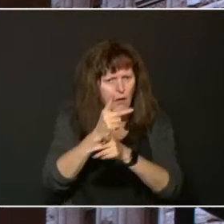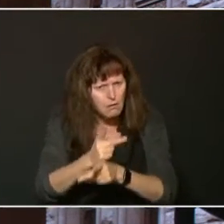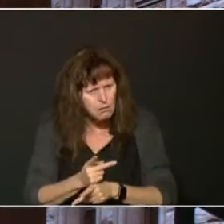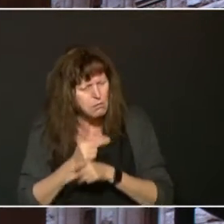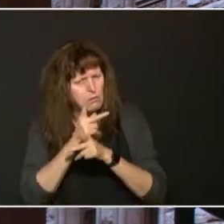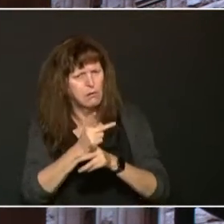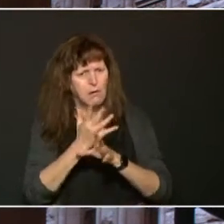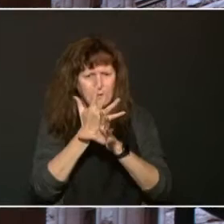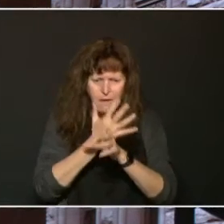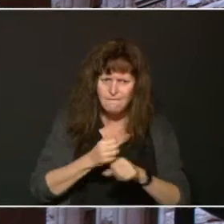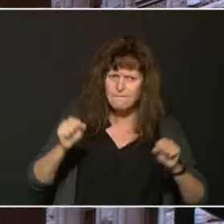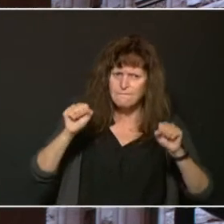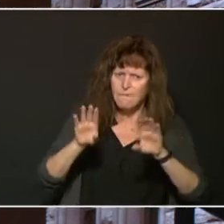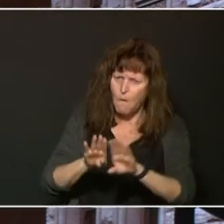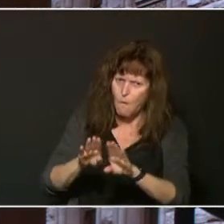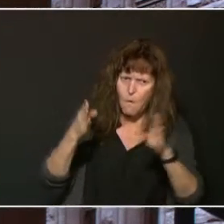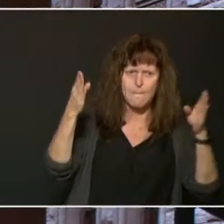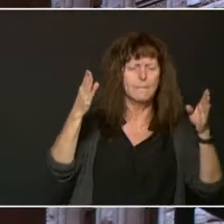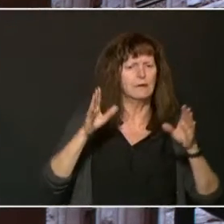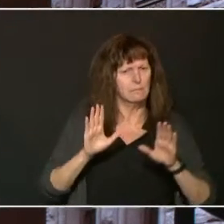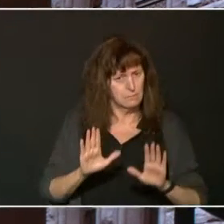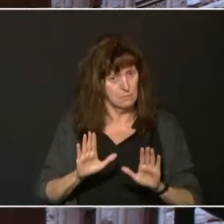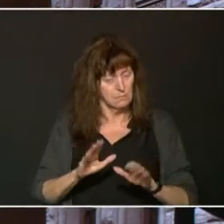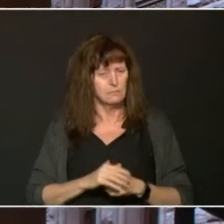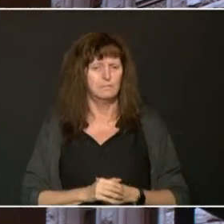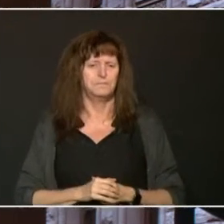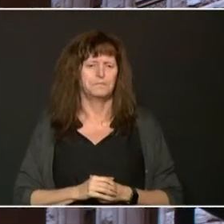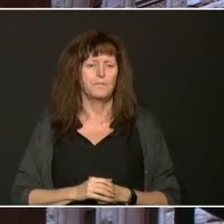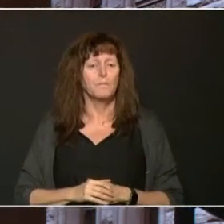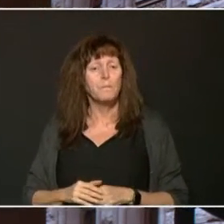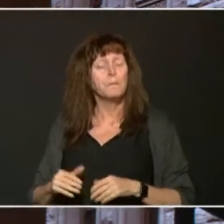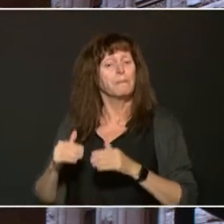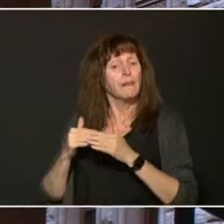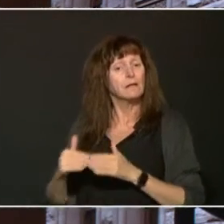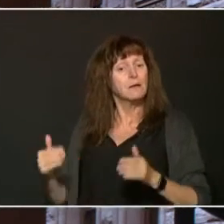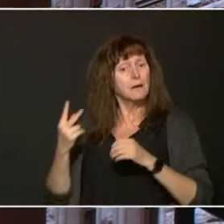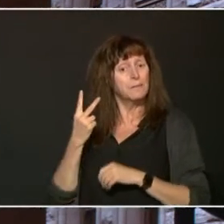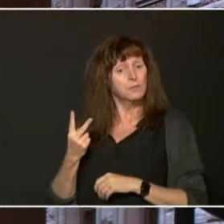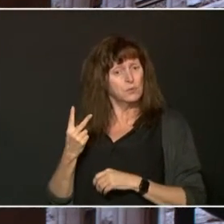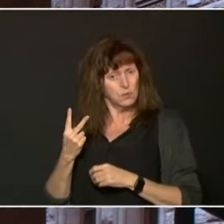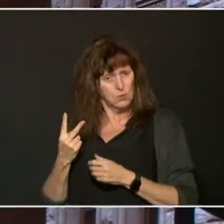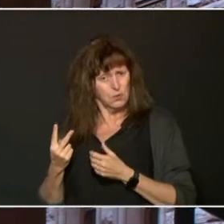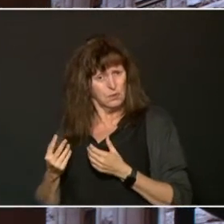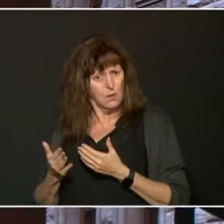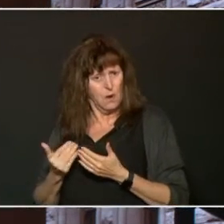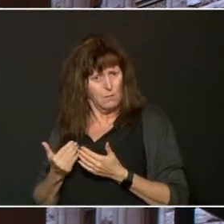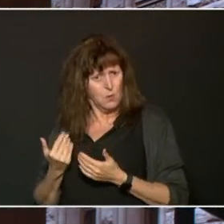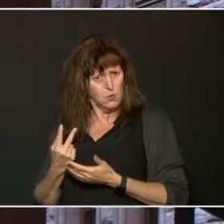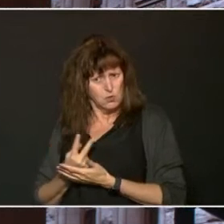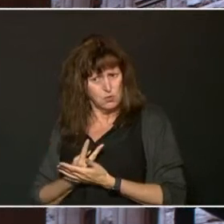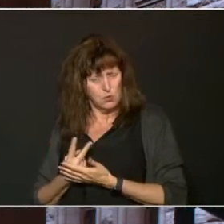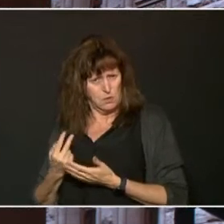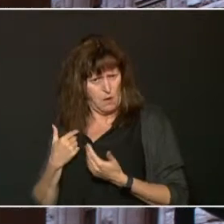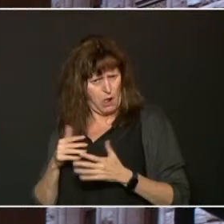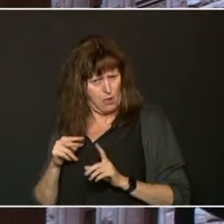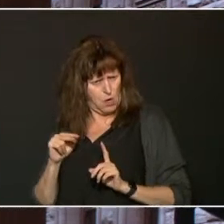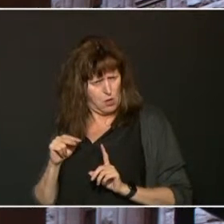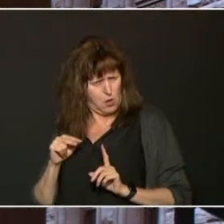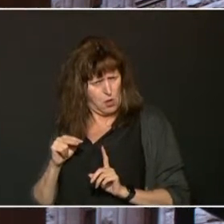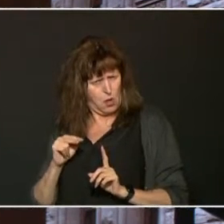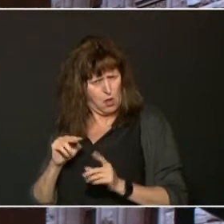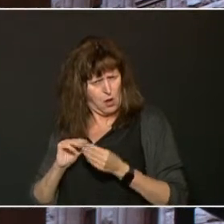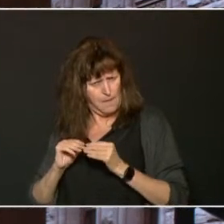2 of Ontario's roadmap to reopen for almost 2 weeks. We're keeping a close eye on several of the indicators that Dr. Yaffe